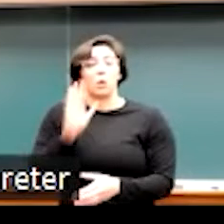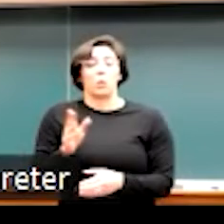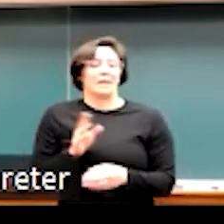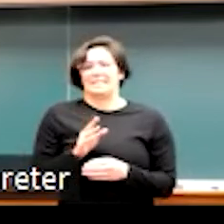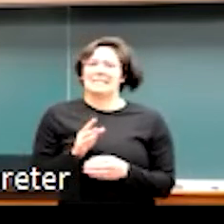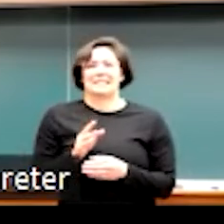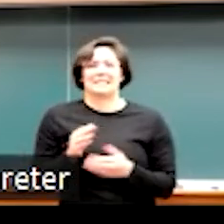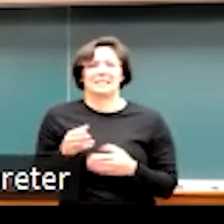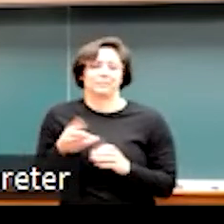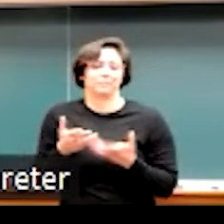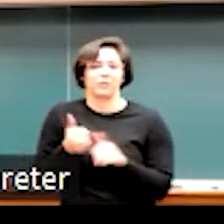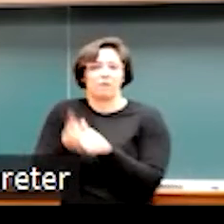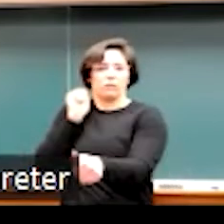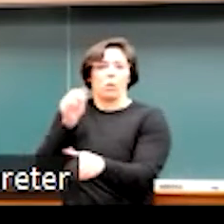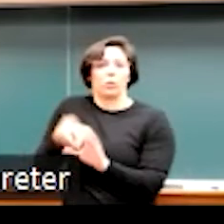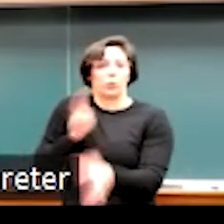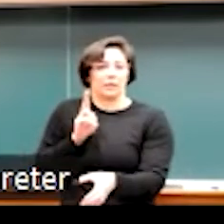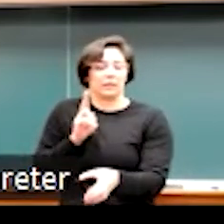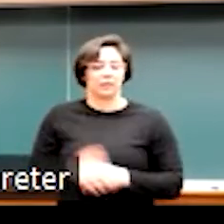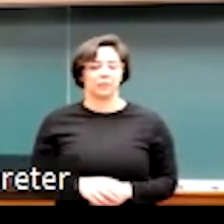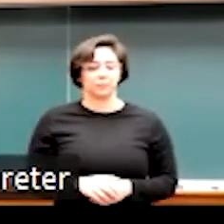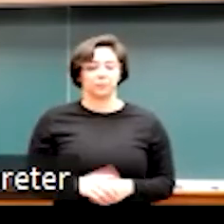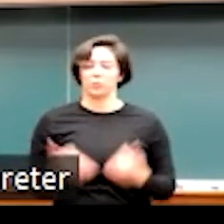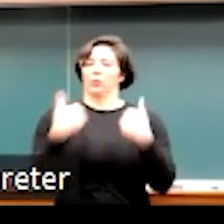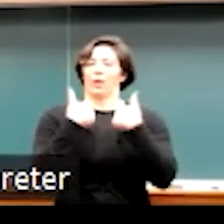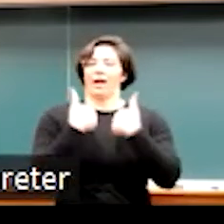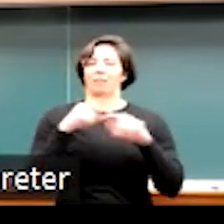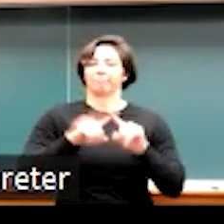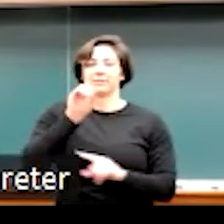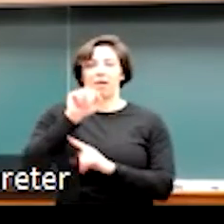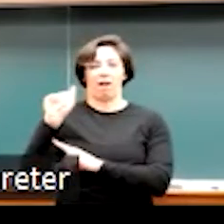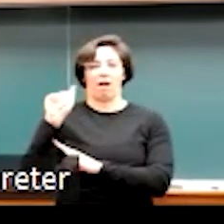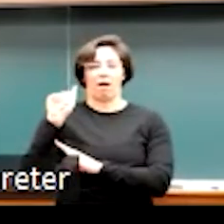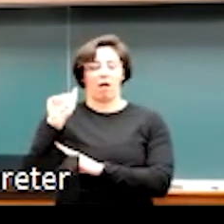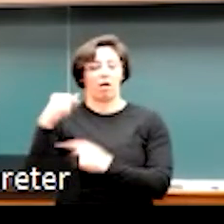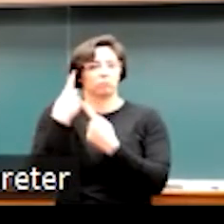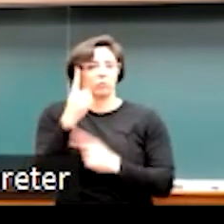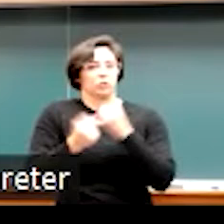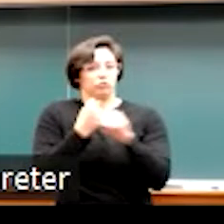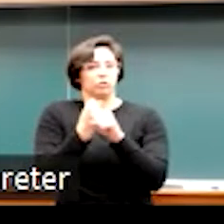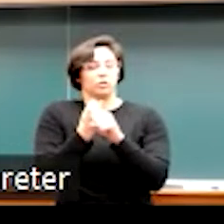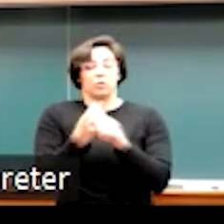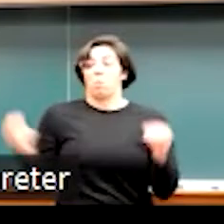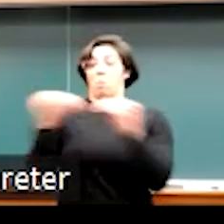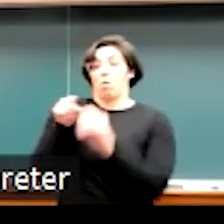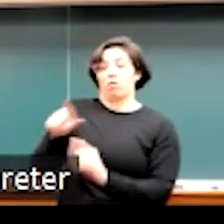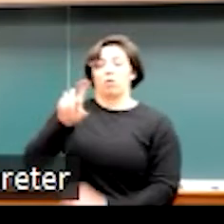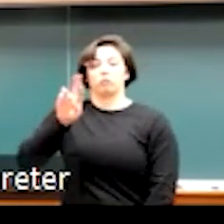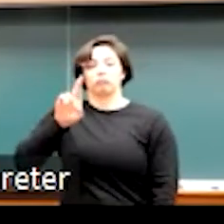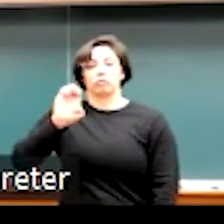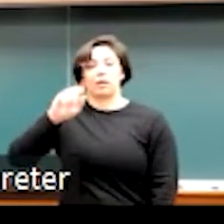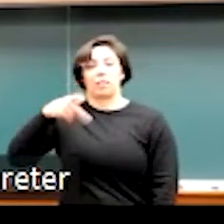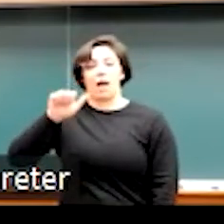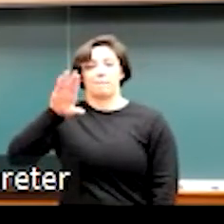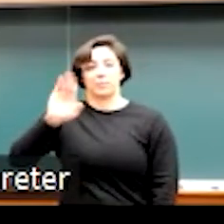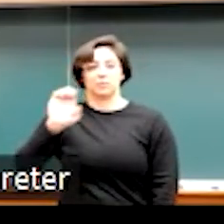attempts. And really more importantly, and we've put out some interesting data in the past year or two on this, they are more likely to relapse. And that's